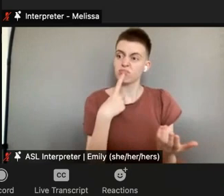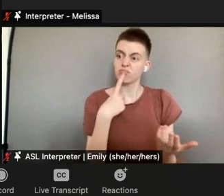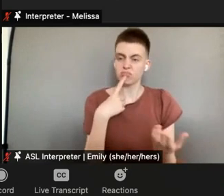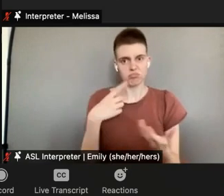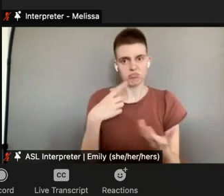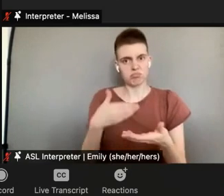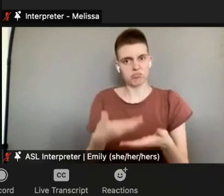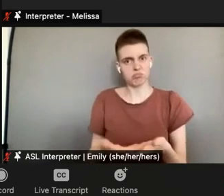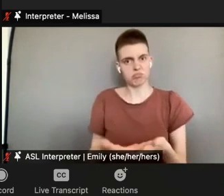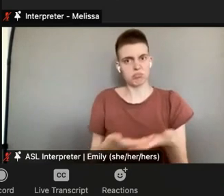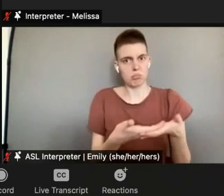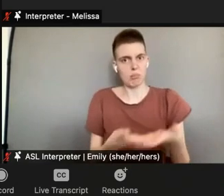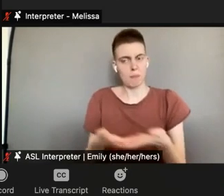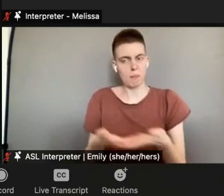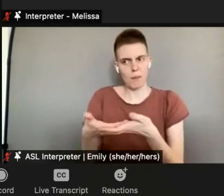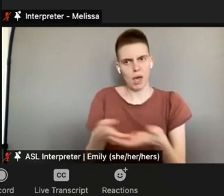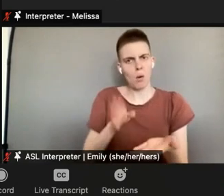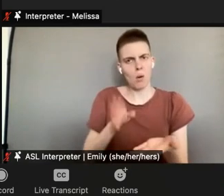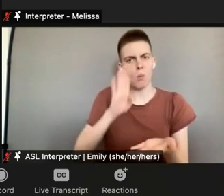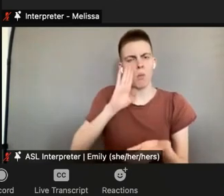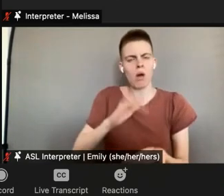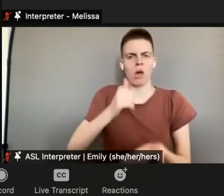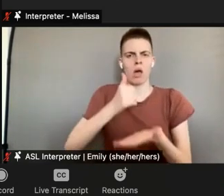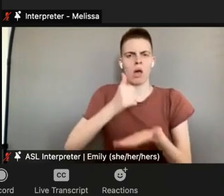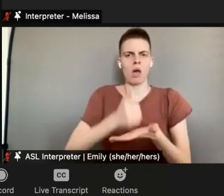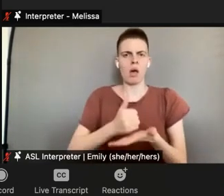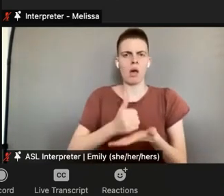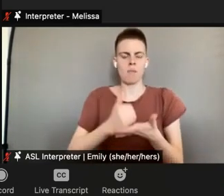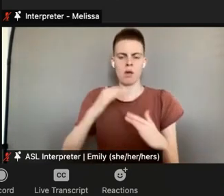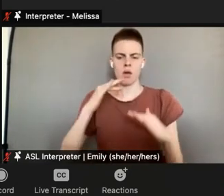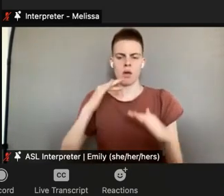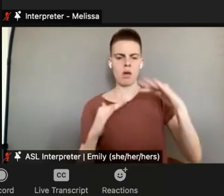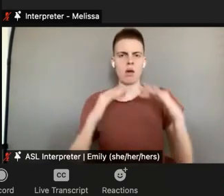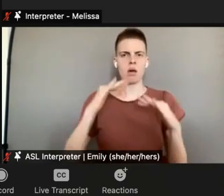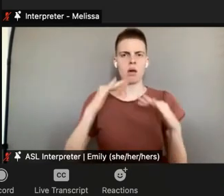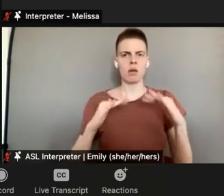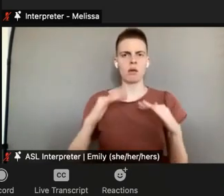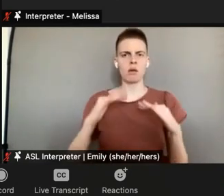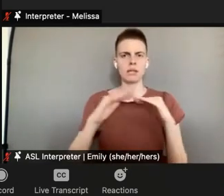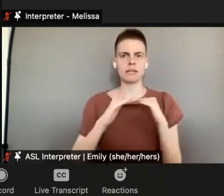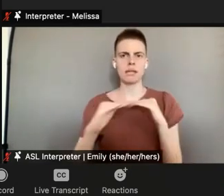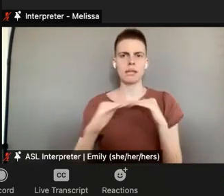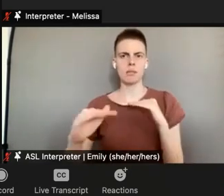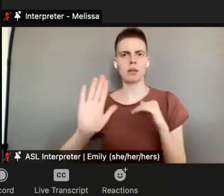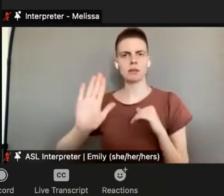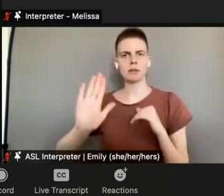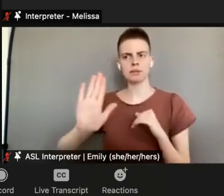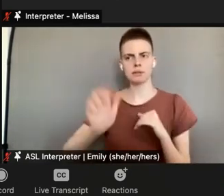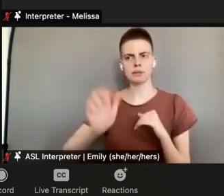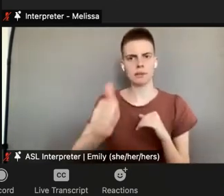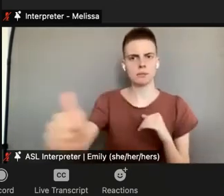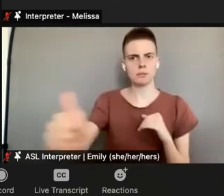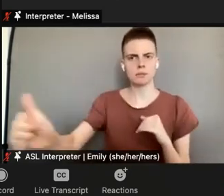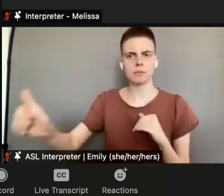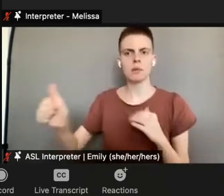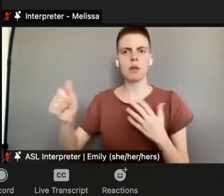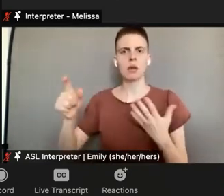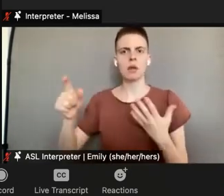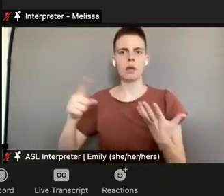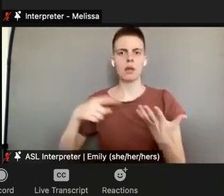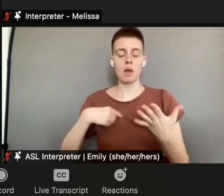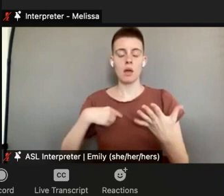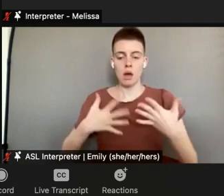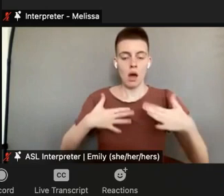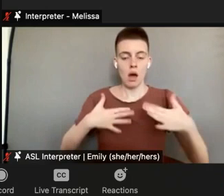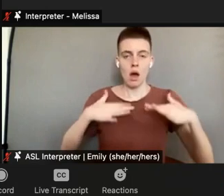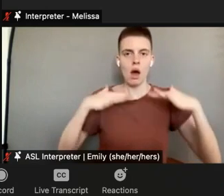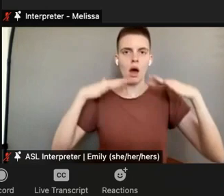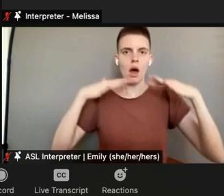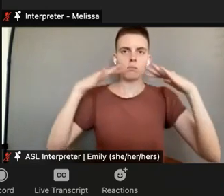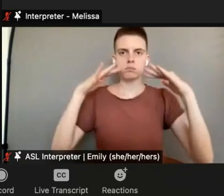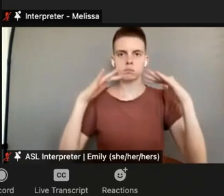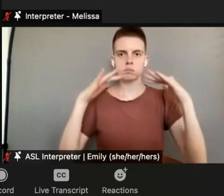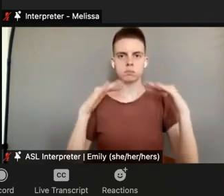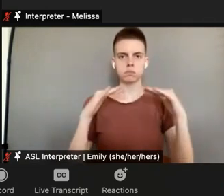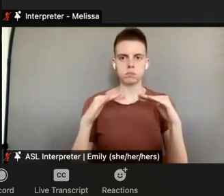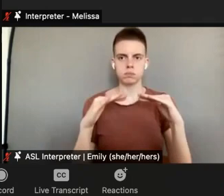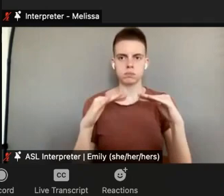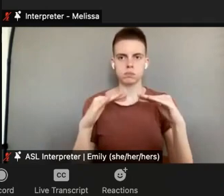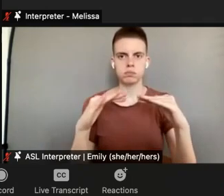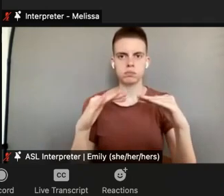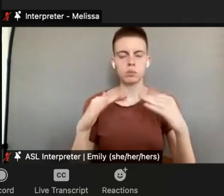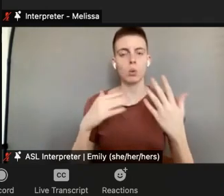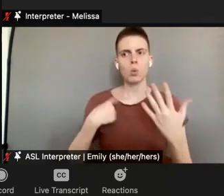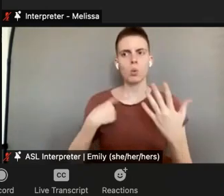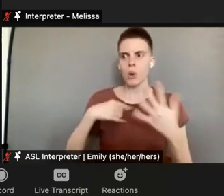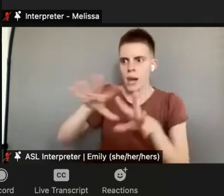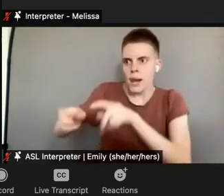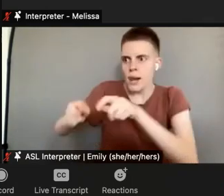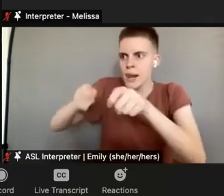to stabilize themselves. They are basically seeking out their own competence. We best not take it away from